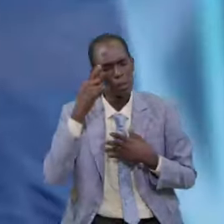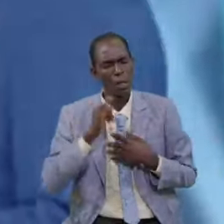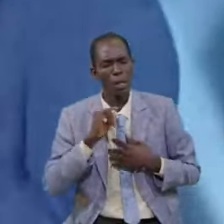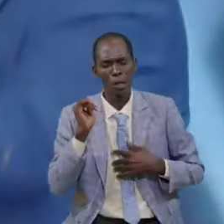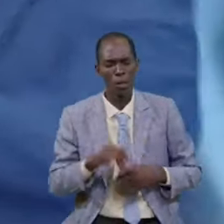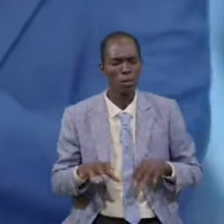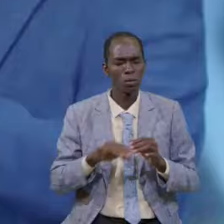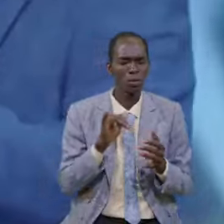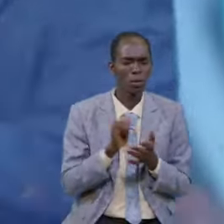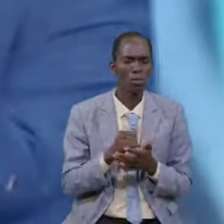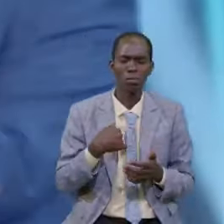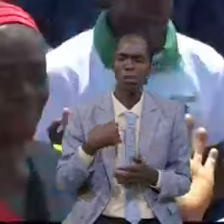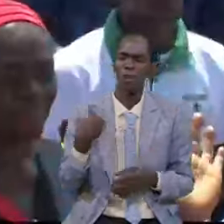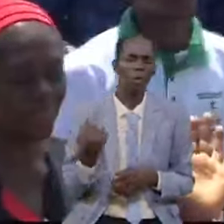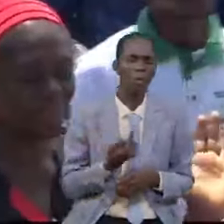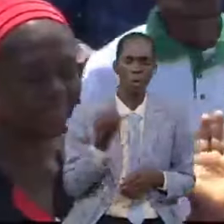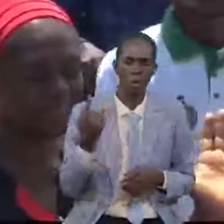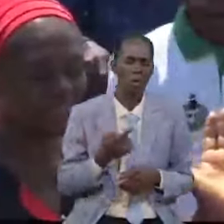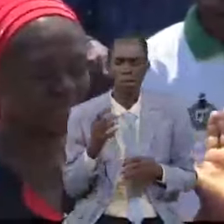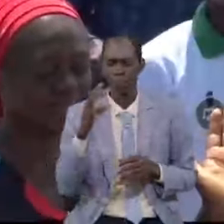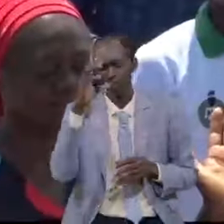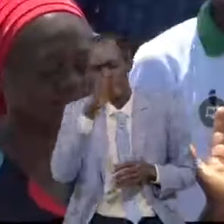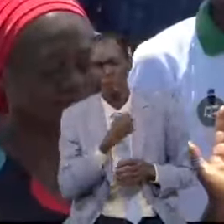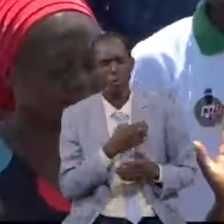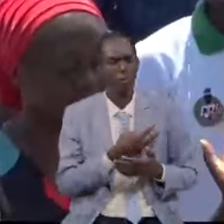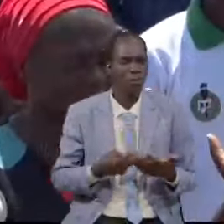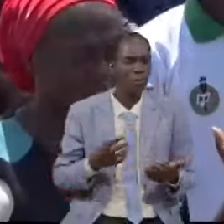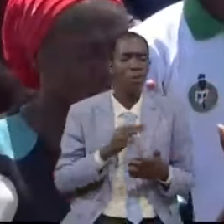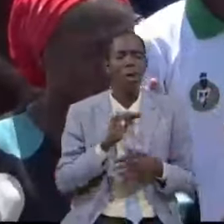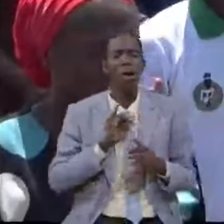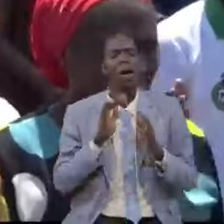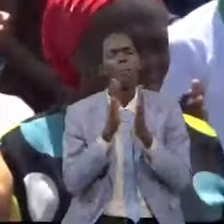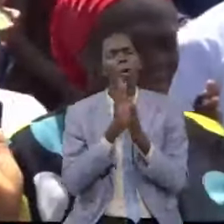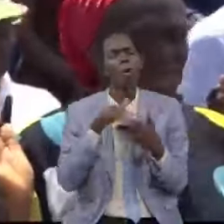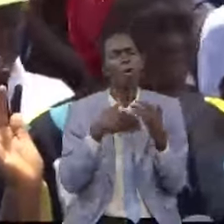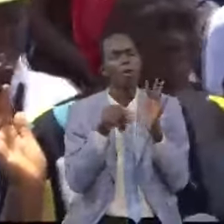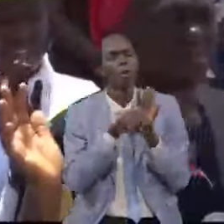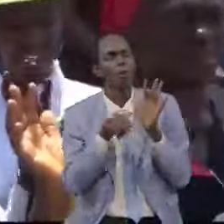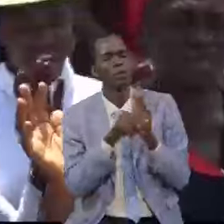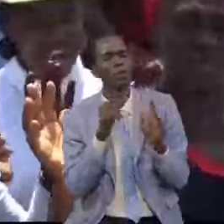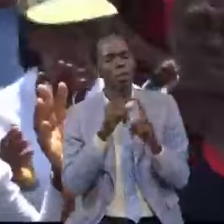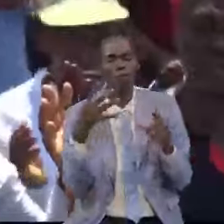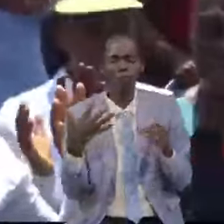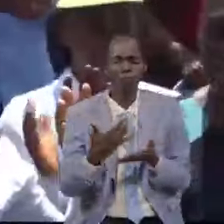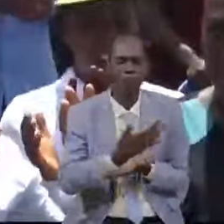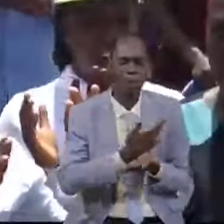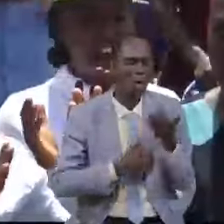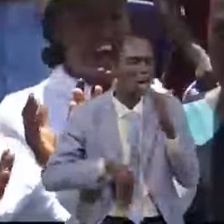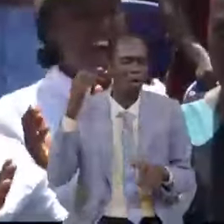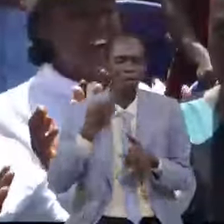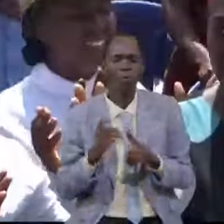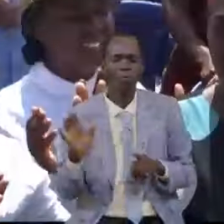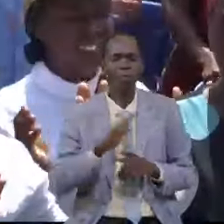left behind, I pray all those sins wipe away from every life in Jesus' name. And I pray